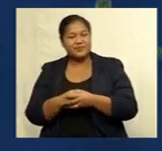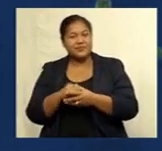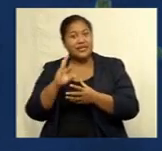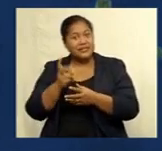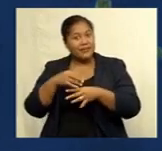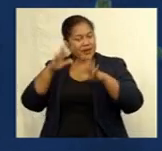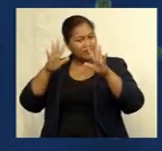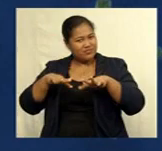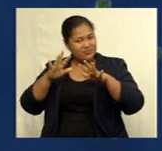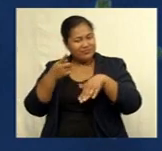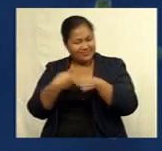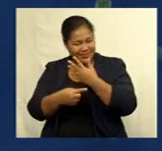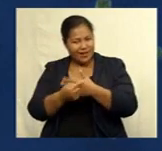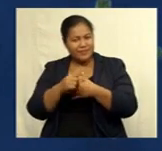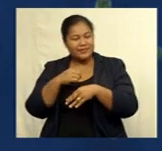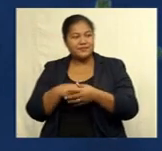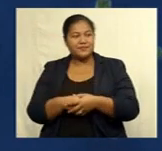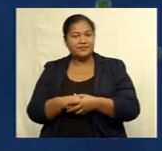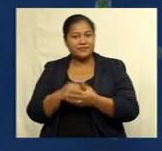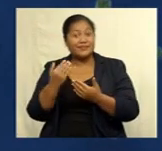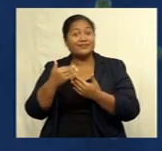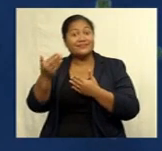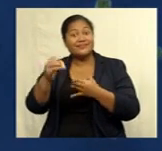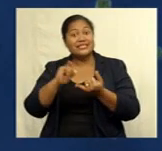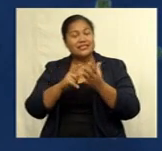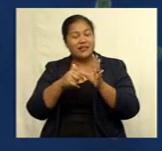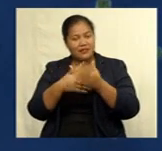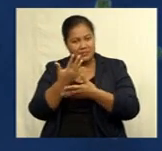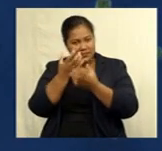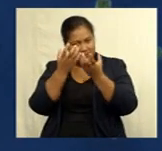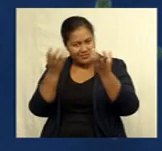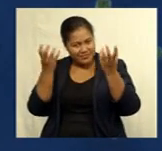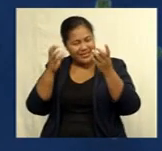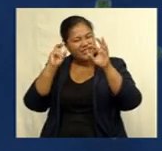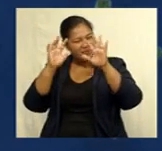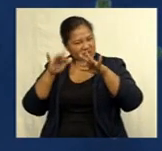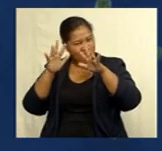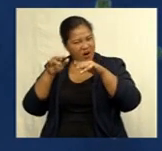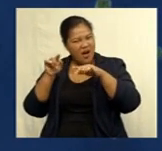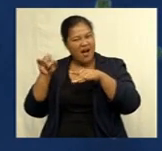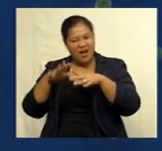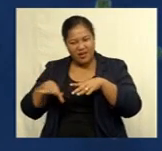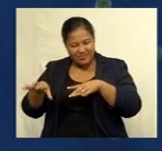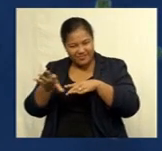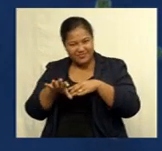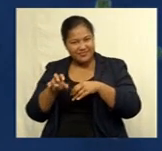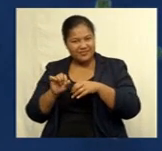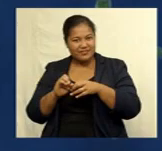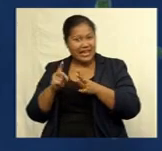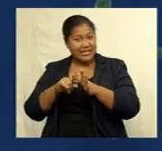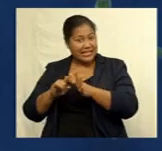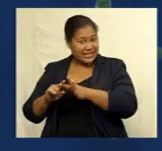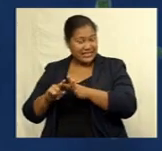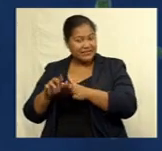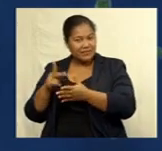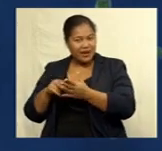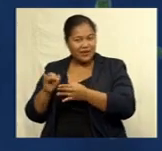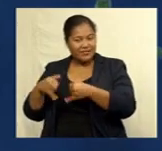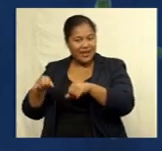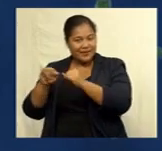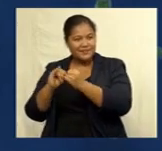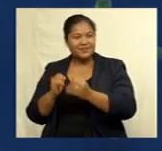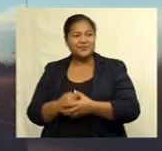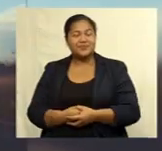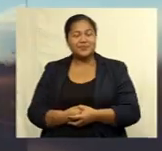heavy falls expected. The outlook for Saturday, cloudy with some showers over the interior and eastern parts of the main